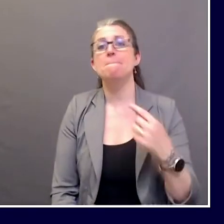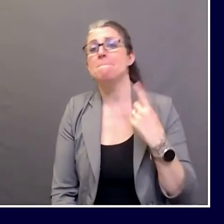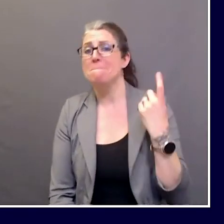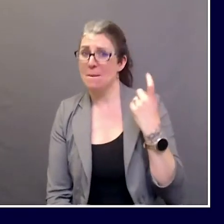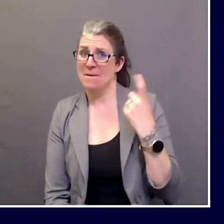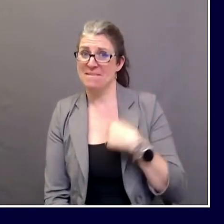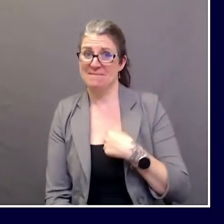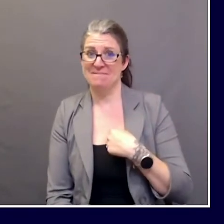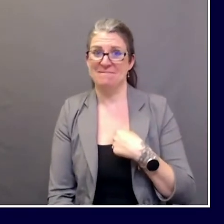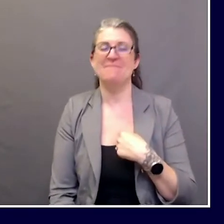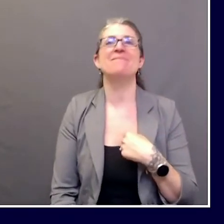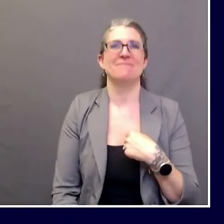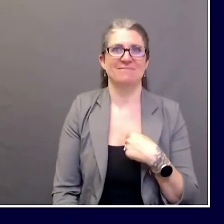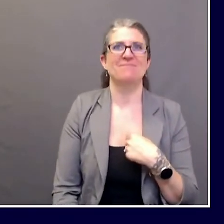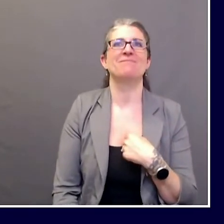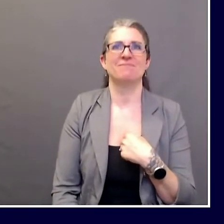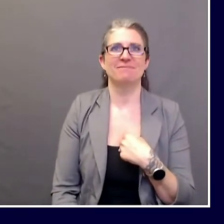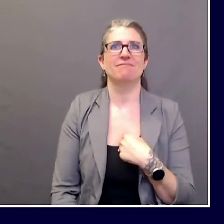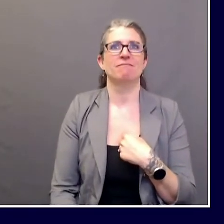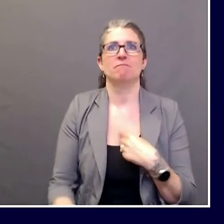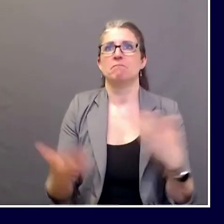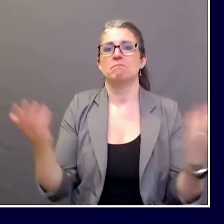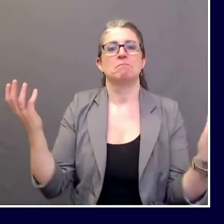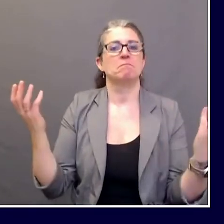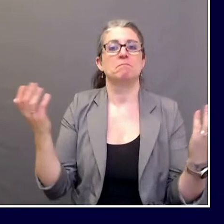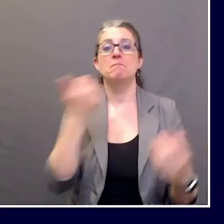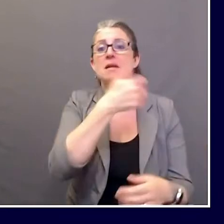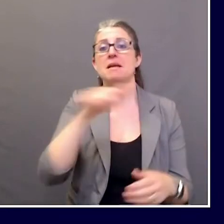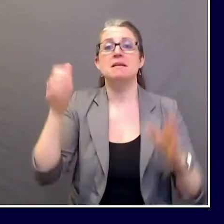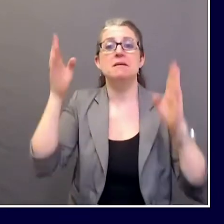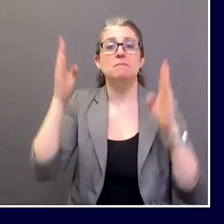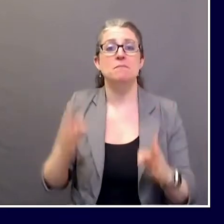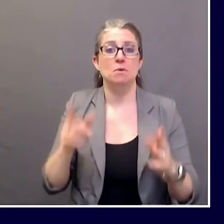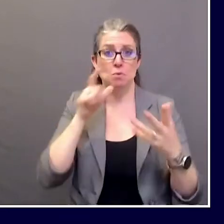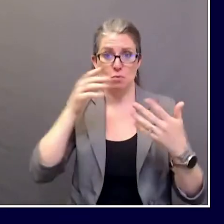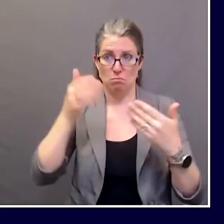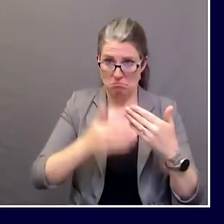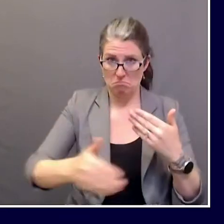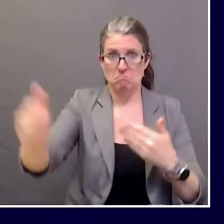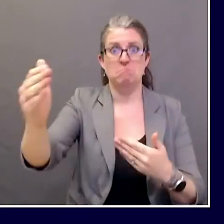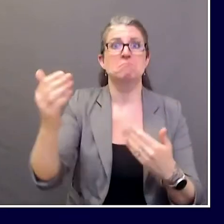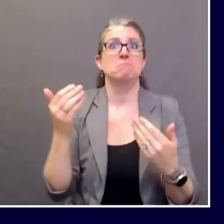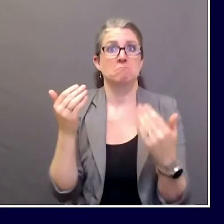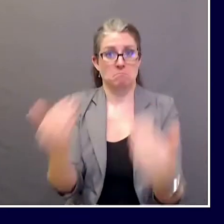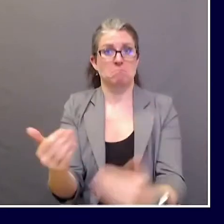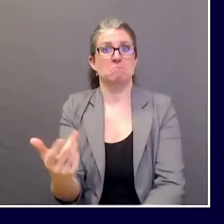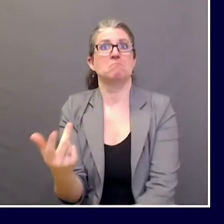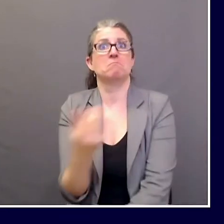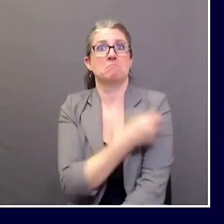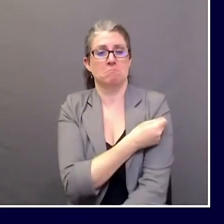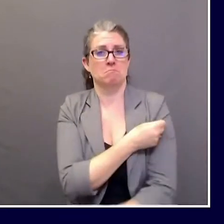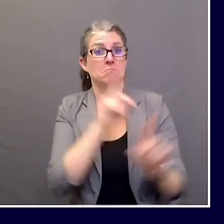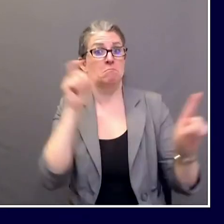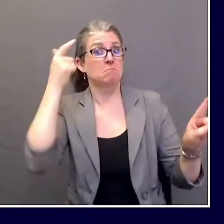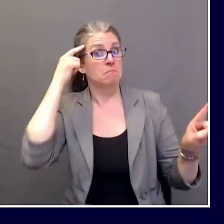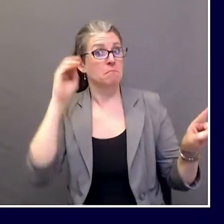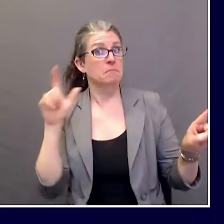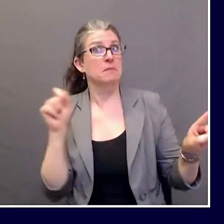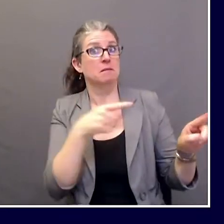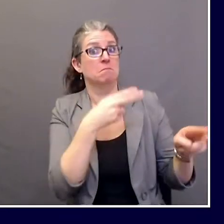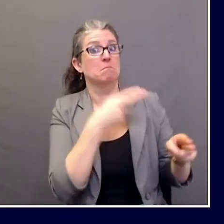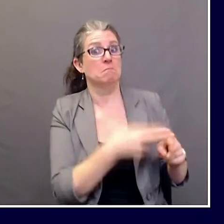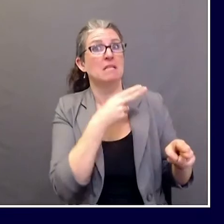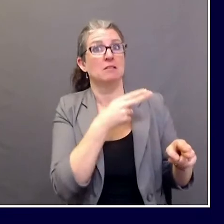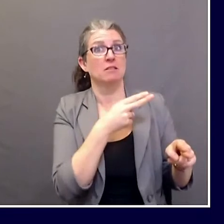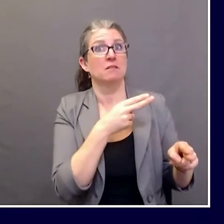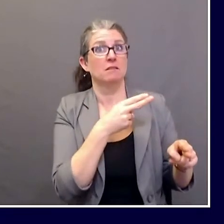Moderna vaccine from Maine General to fill the void, I guess, left by the J&J vaccine. Does that mean people who are scheduled for the